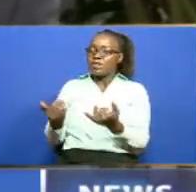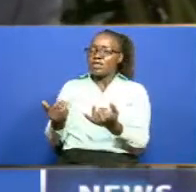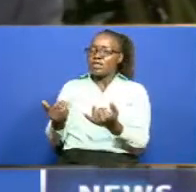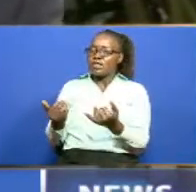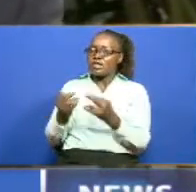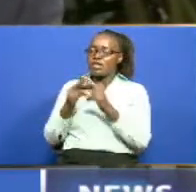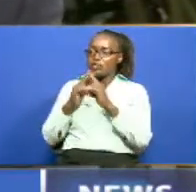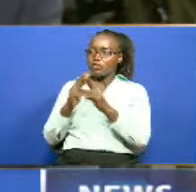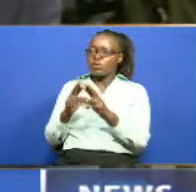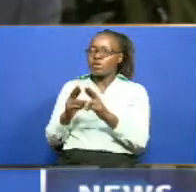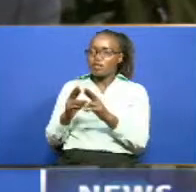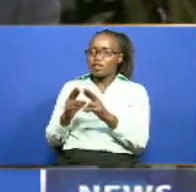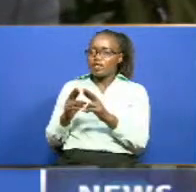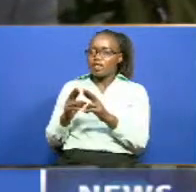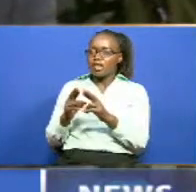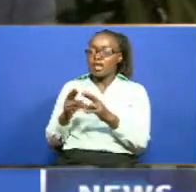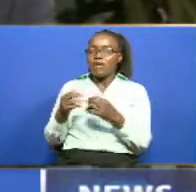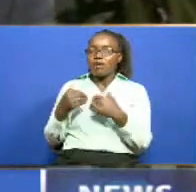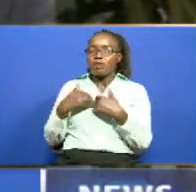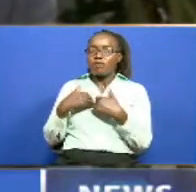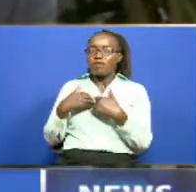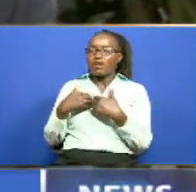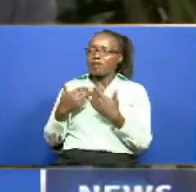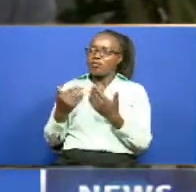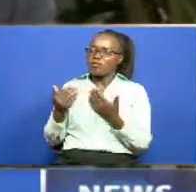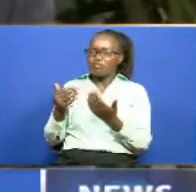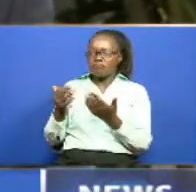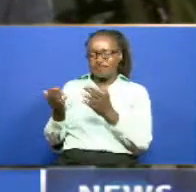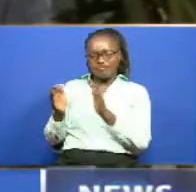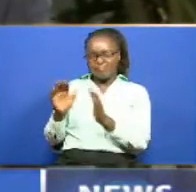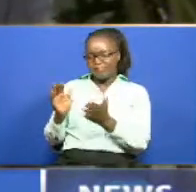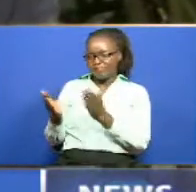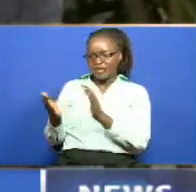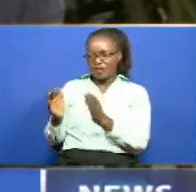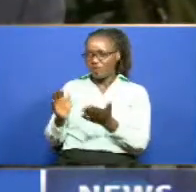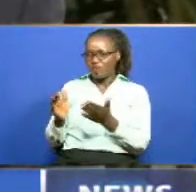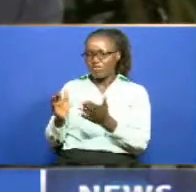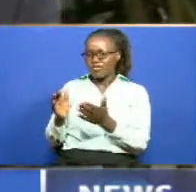reports, we've had a relatively good